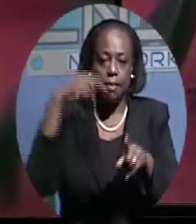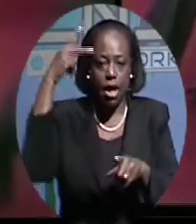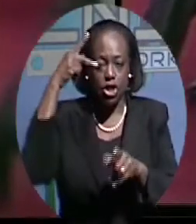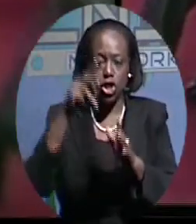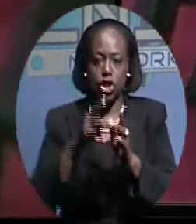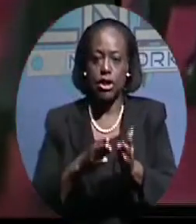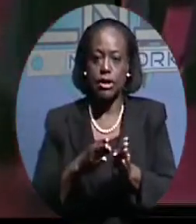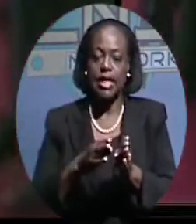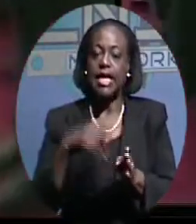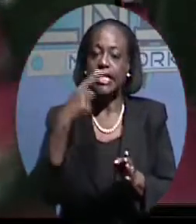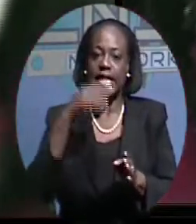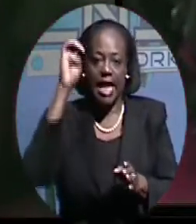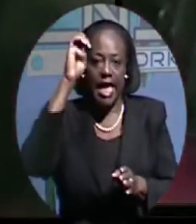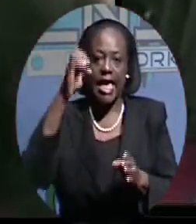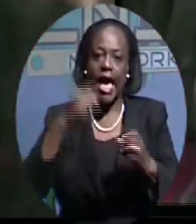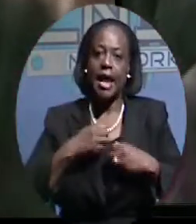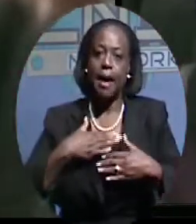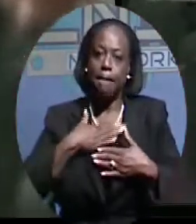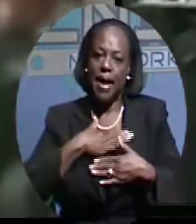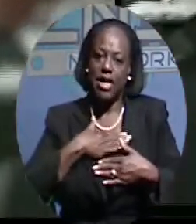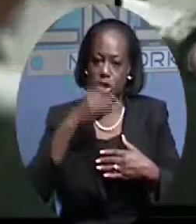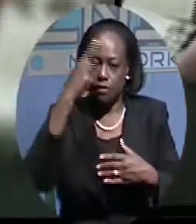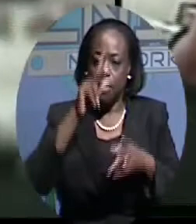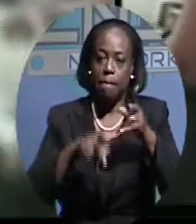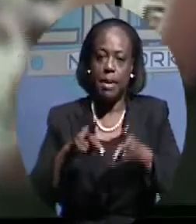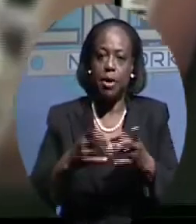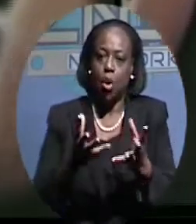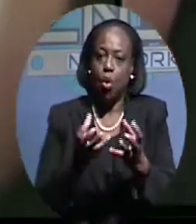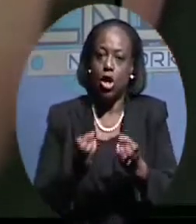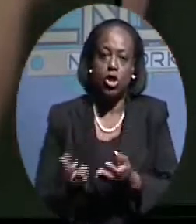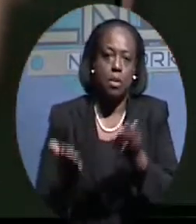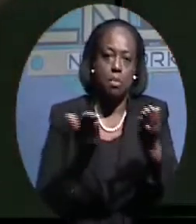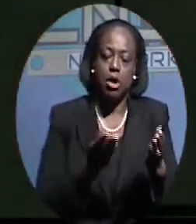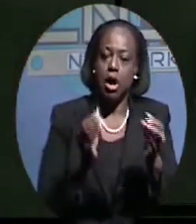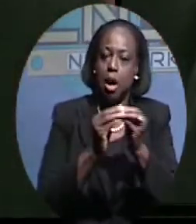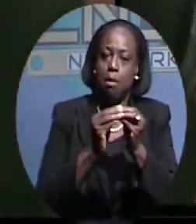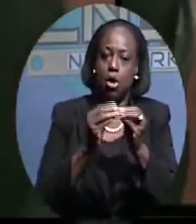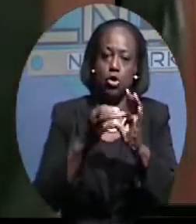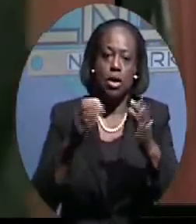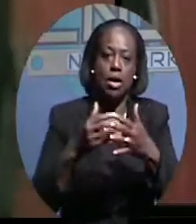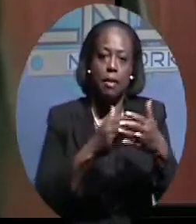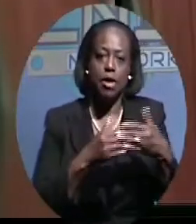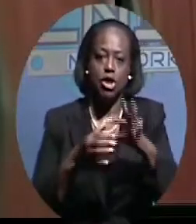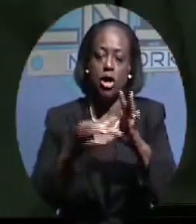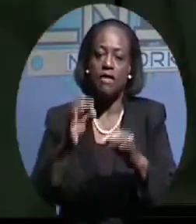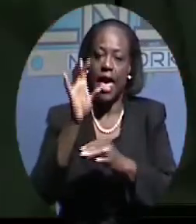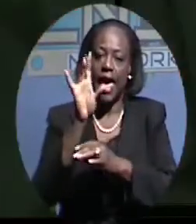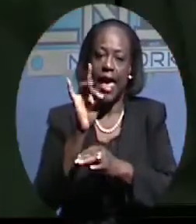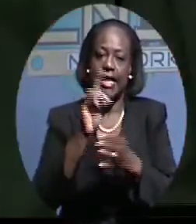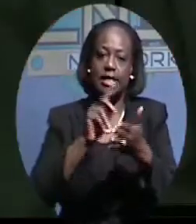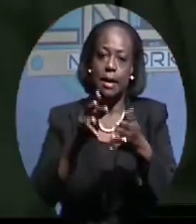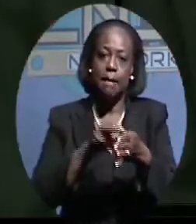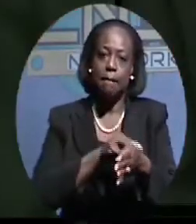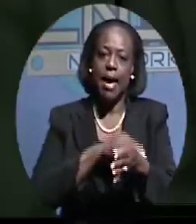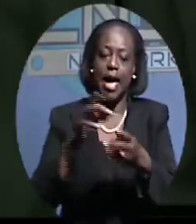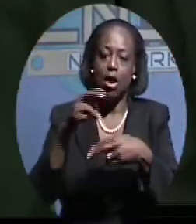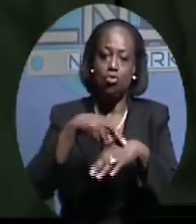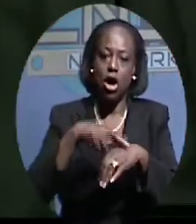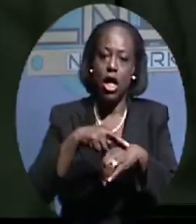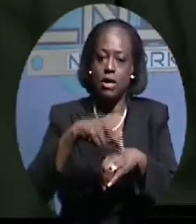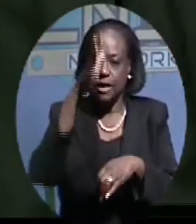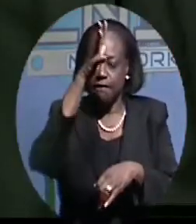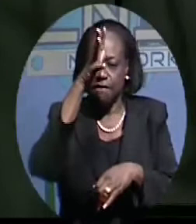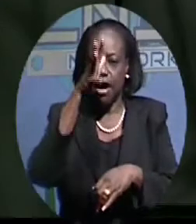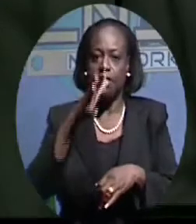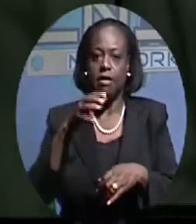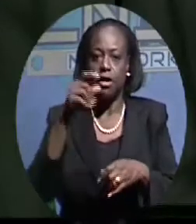says Martin had a passion for people and wanted to bring so much more to the community of 8 Mile Rock. He says Martin was a father figure to him since the